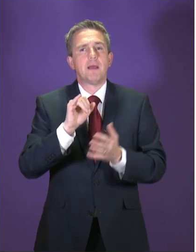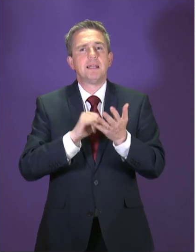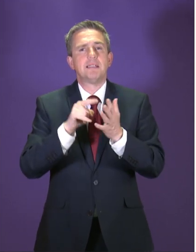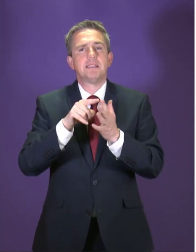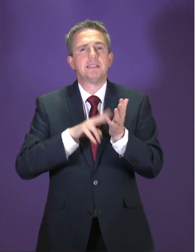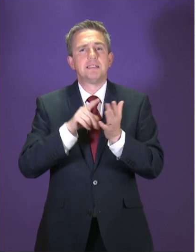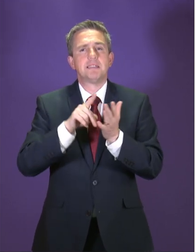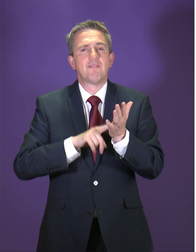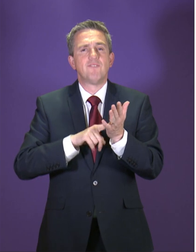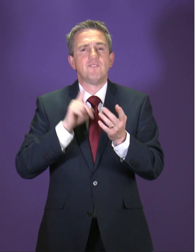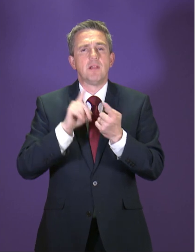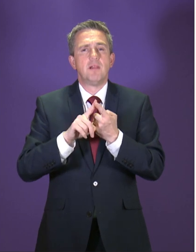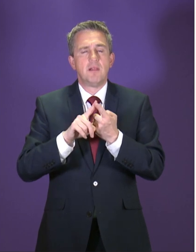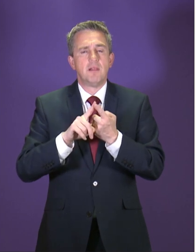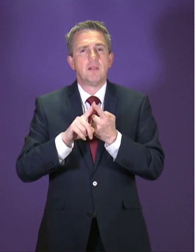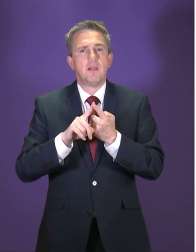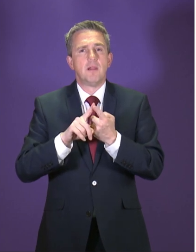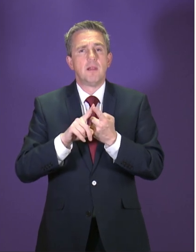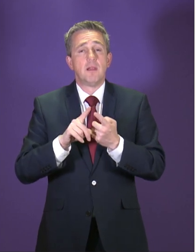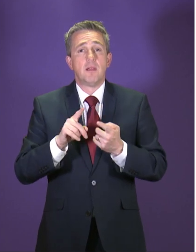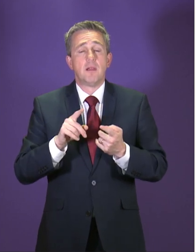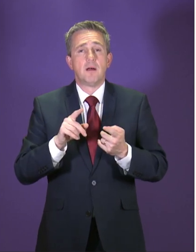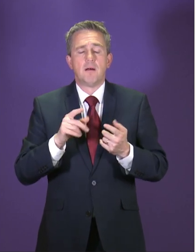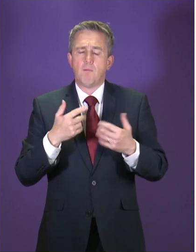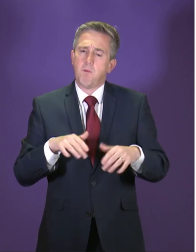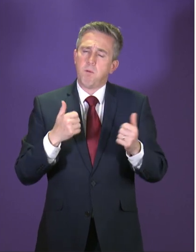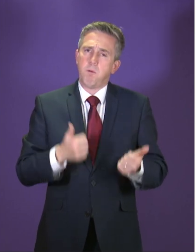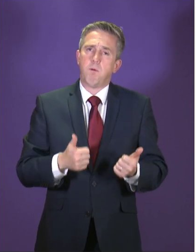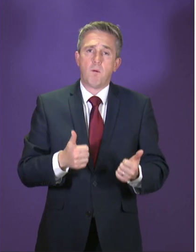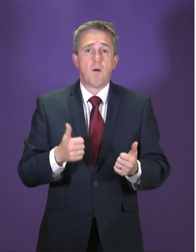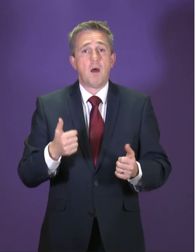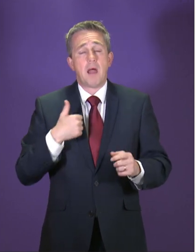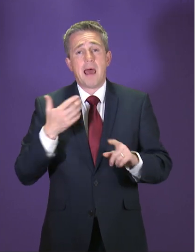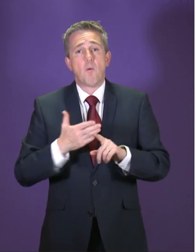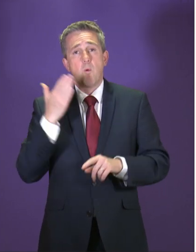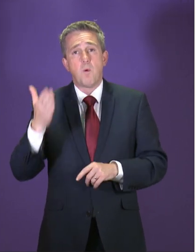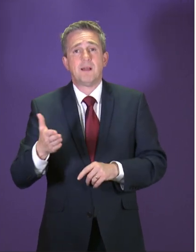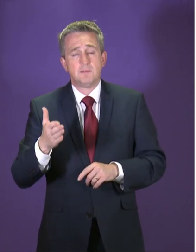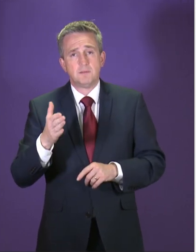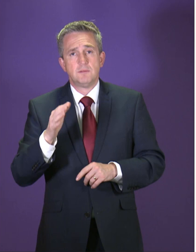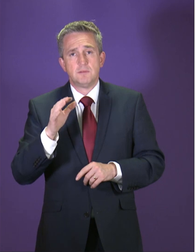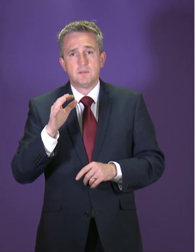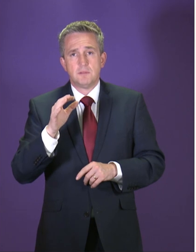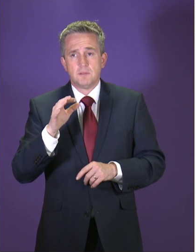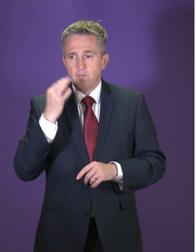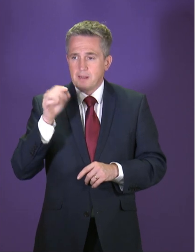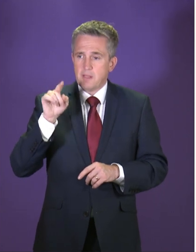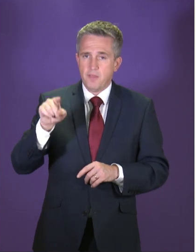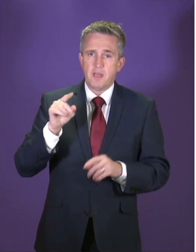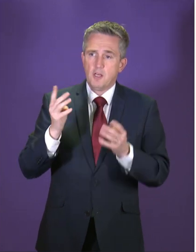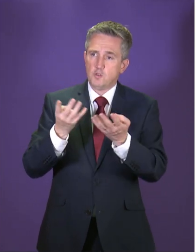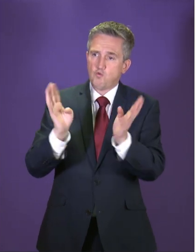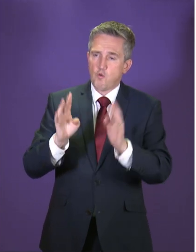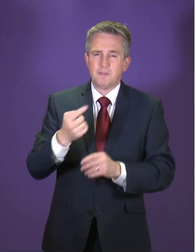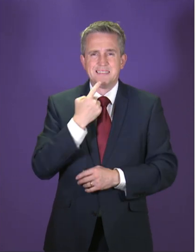was something unbelievable because I was in front of the jury, and the jury said,